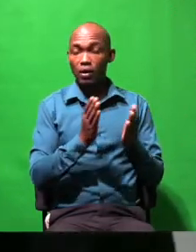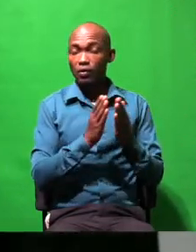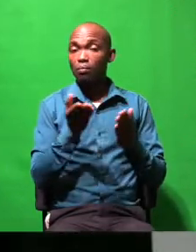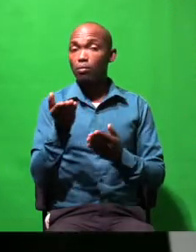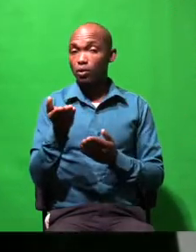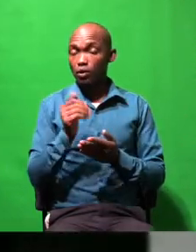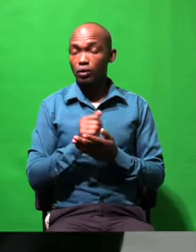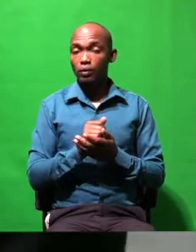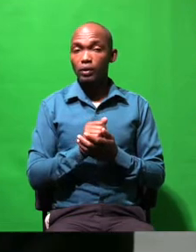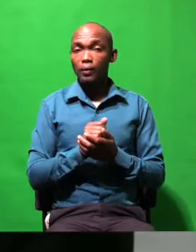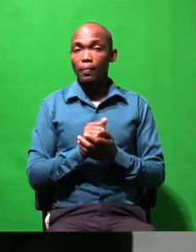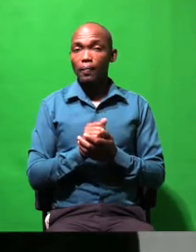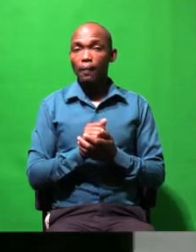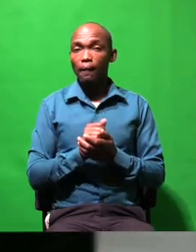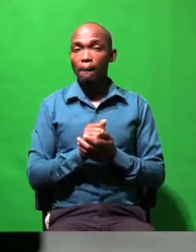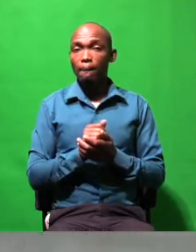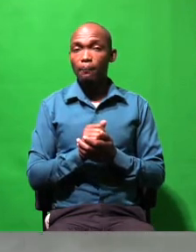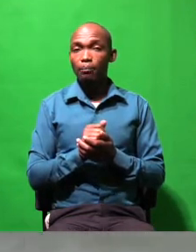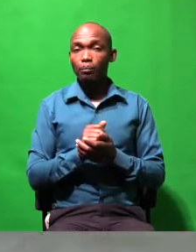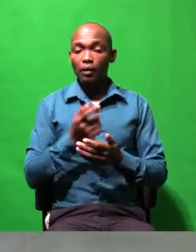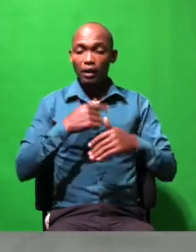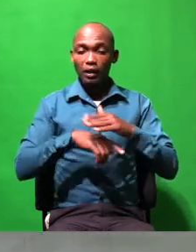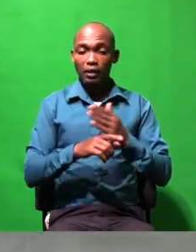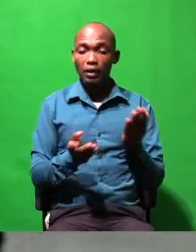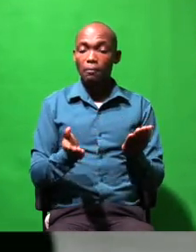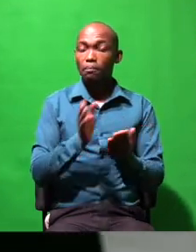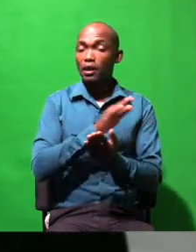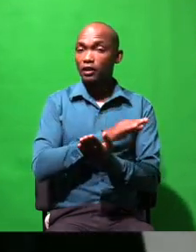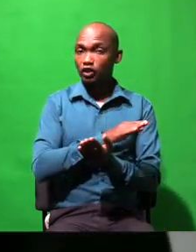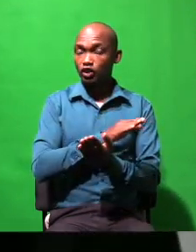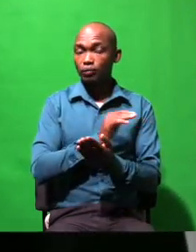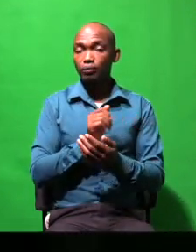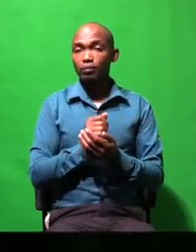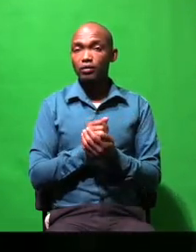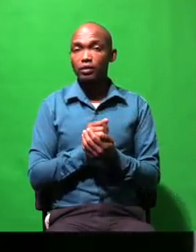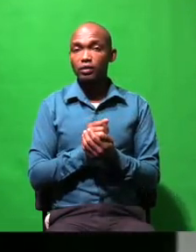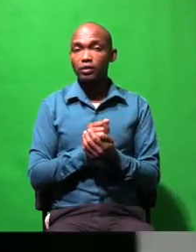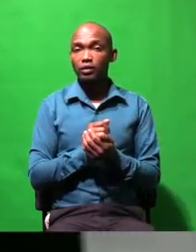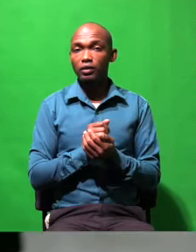you open your textbook, please, on a page